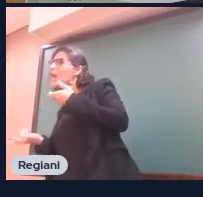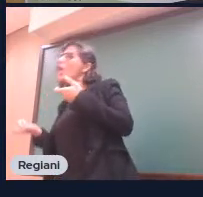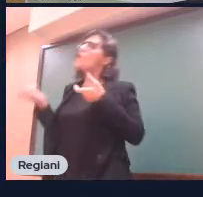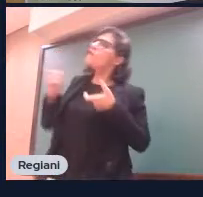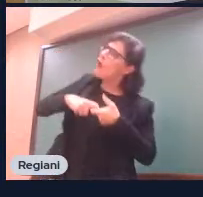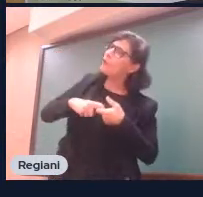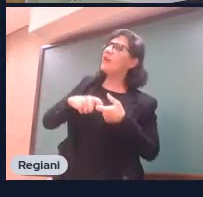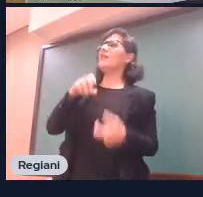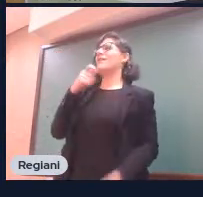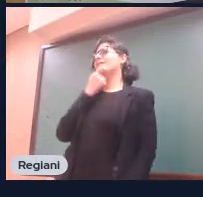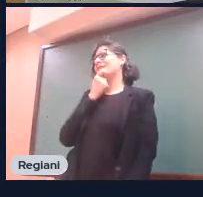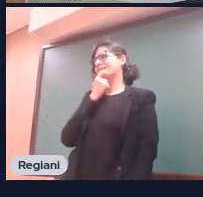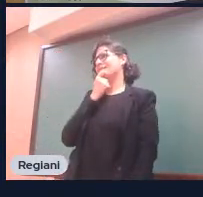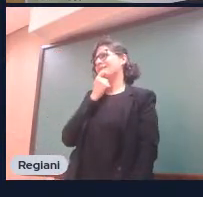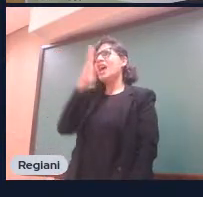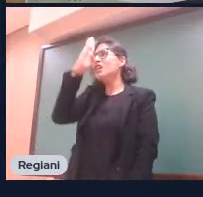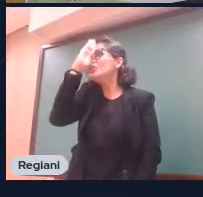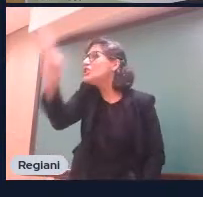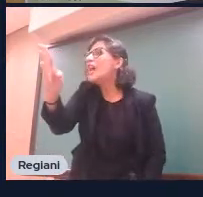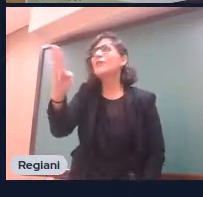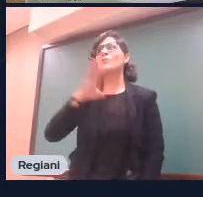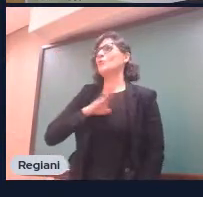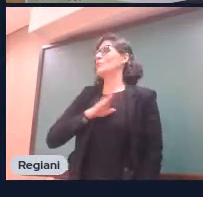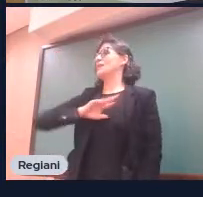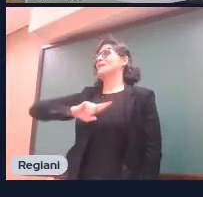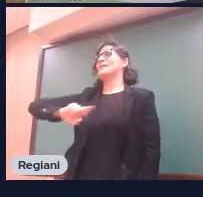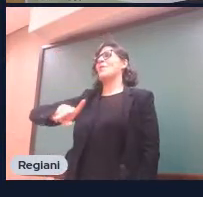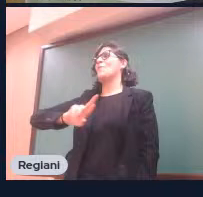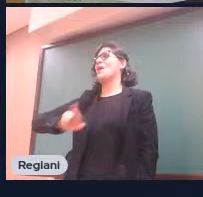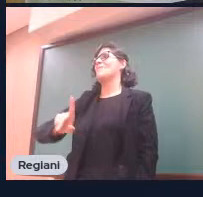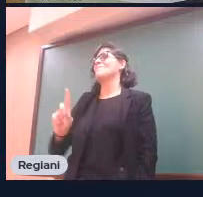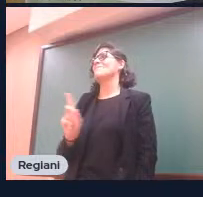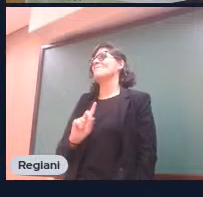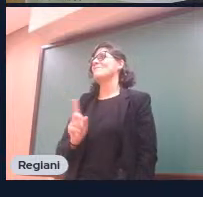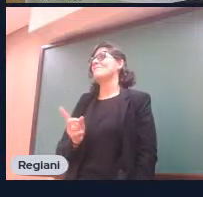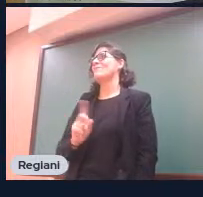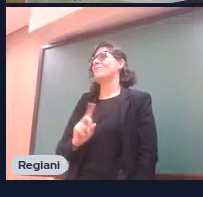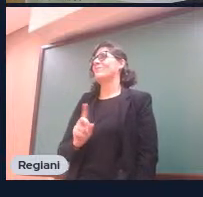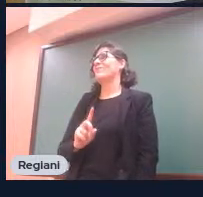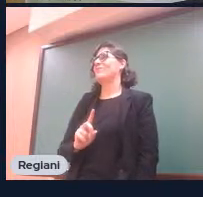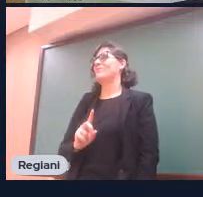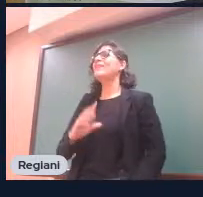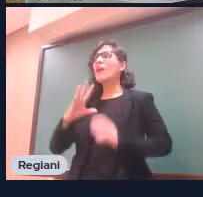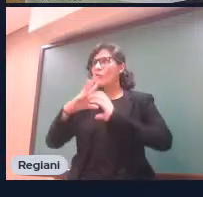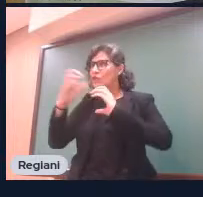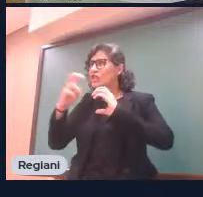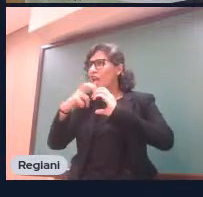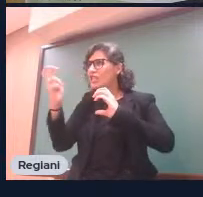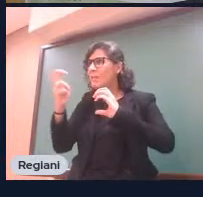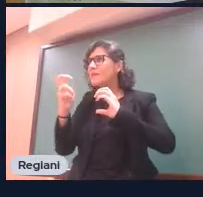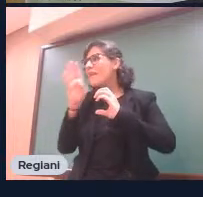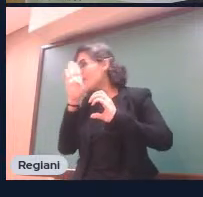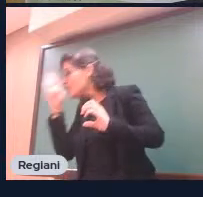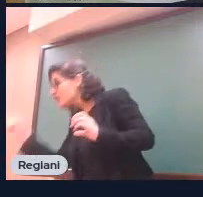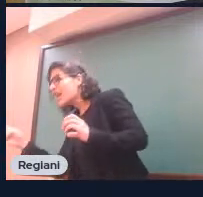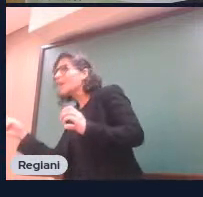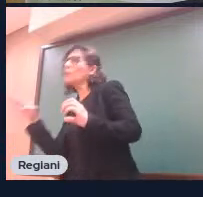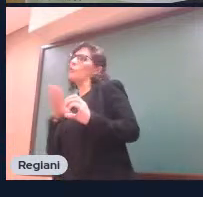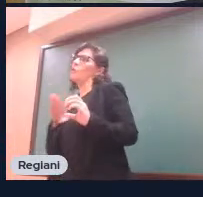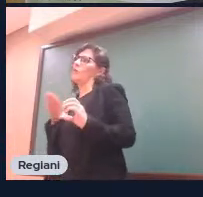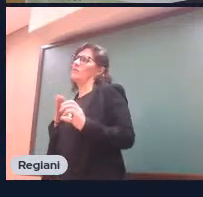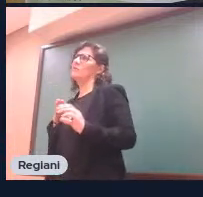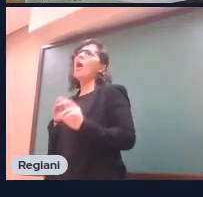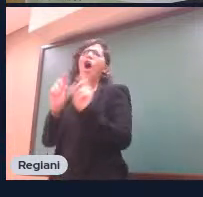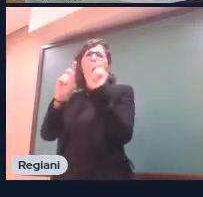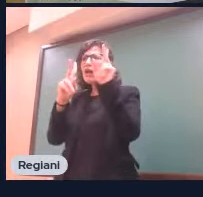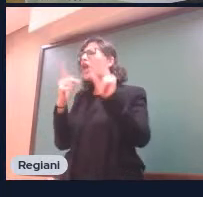Czech by Milos already at ILEX. But I assumed, Czech is a small language. Surely for Portuguese, it